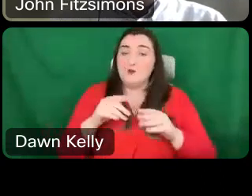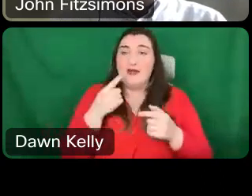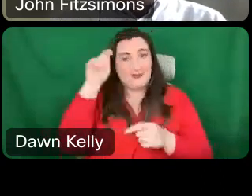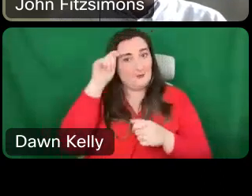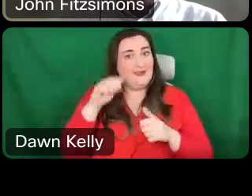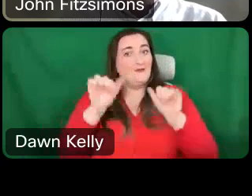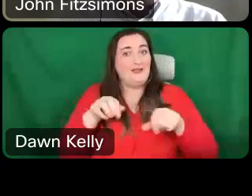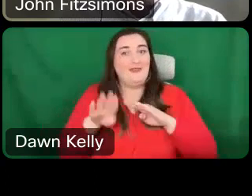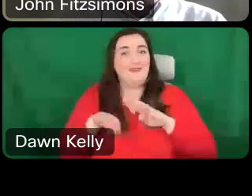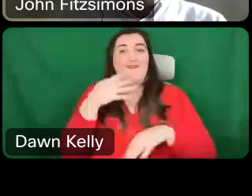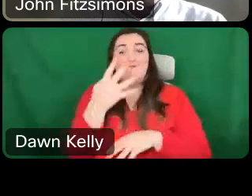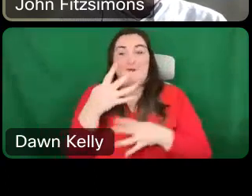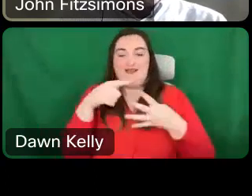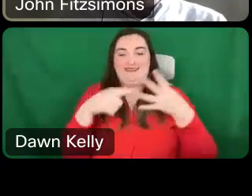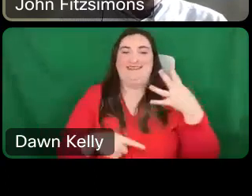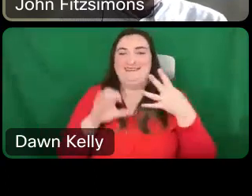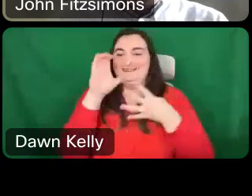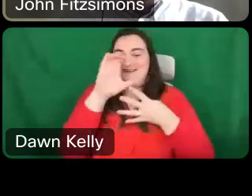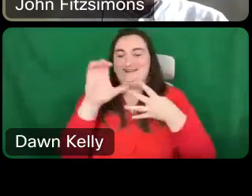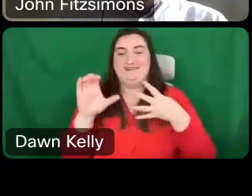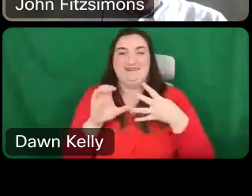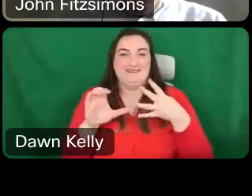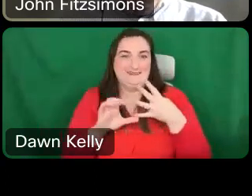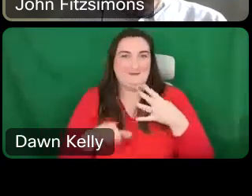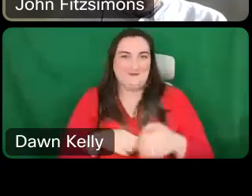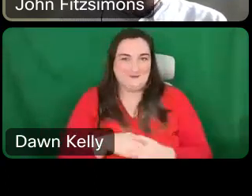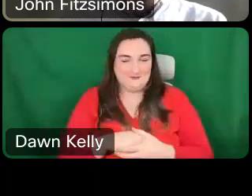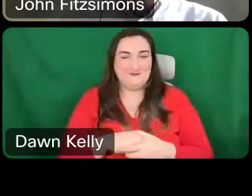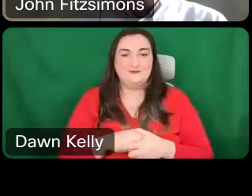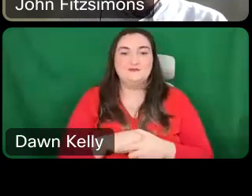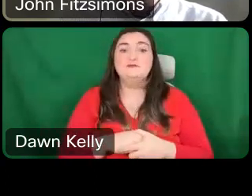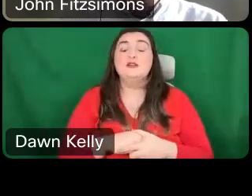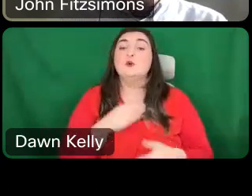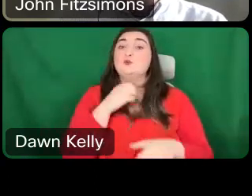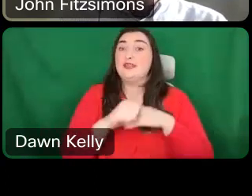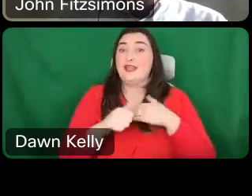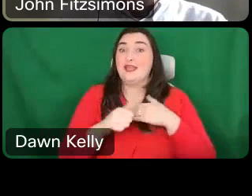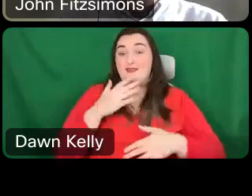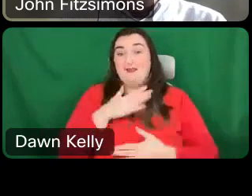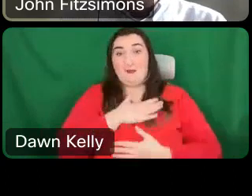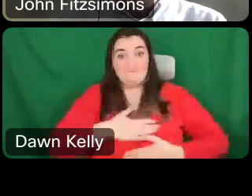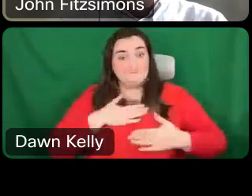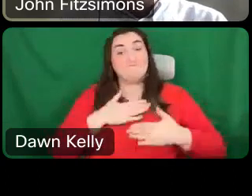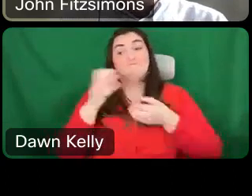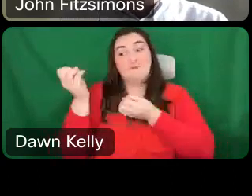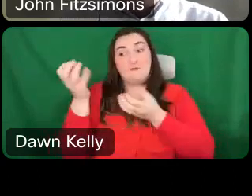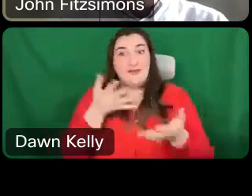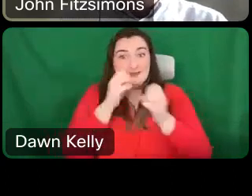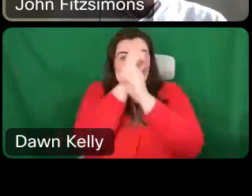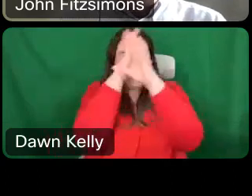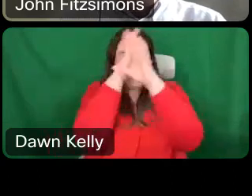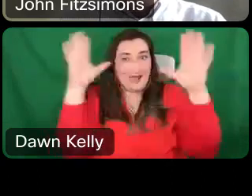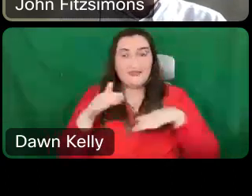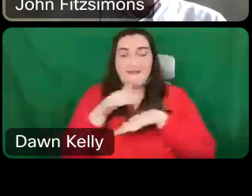of compassion as our 4th C. So today we hope to be compassionate, to provide you some clarity, to calm